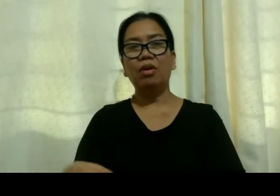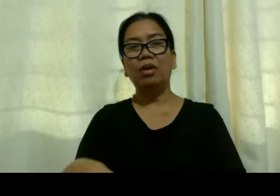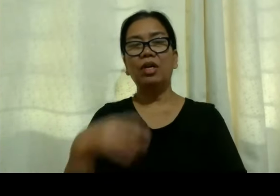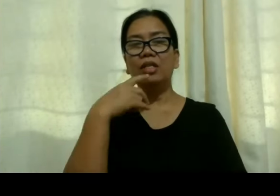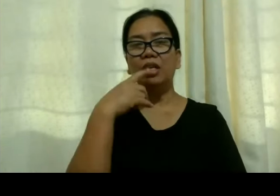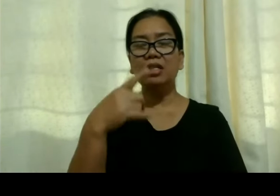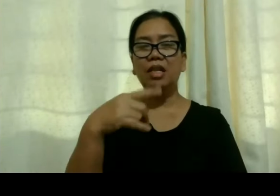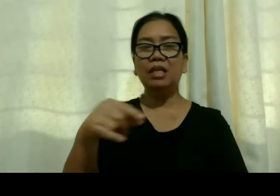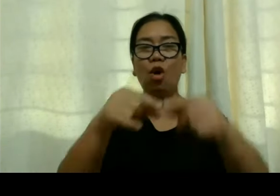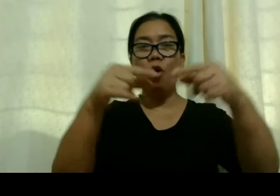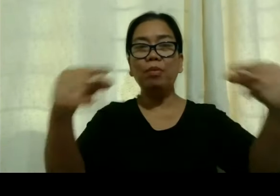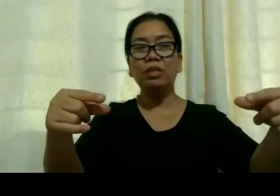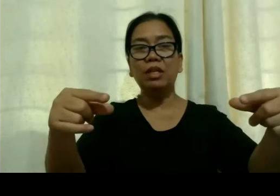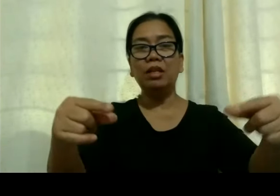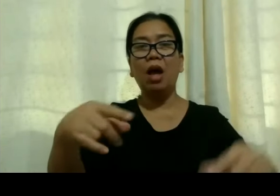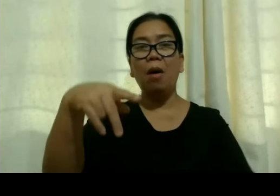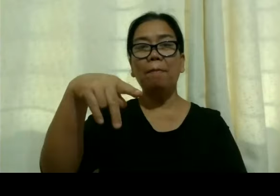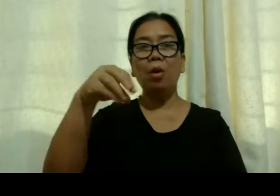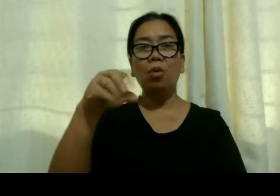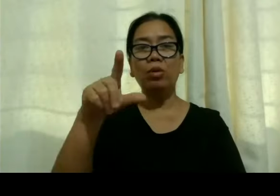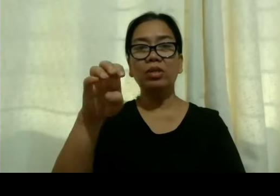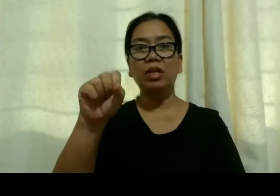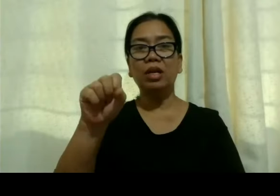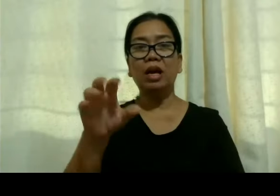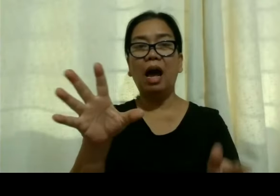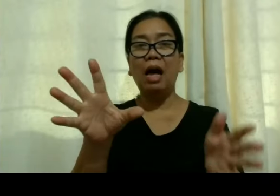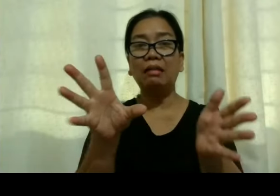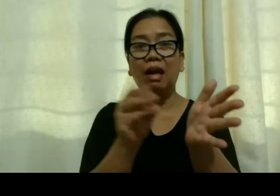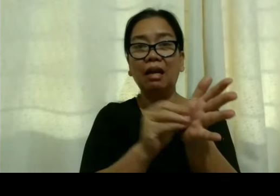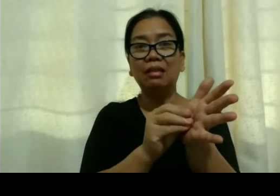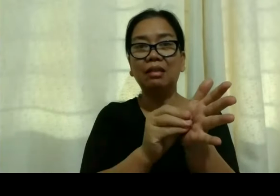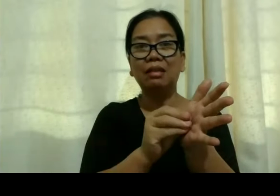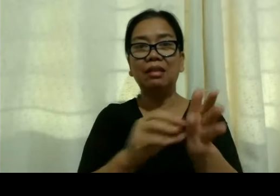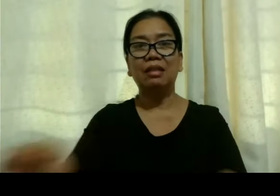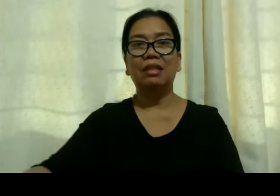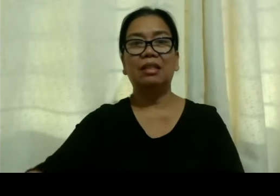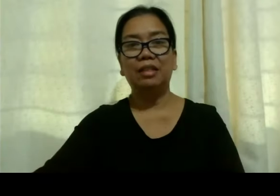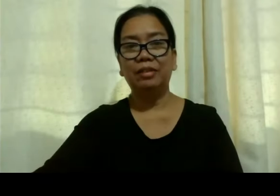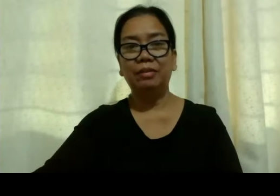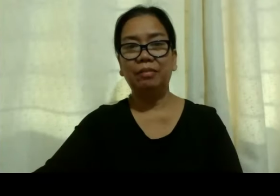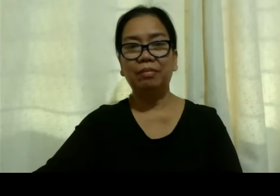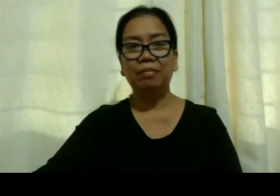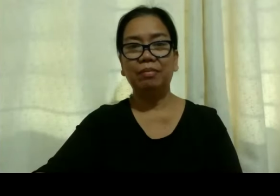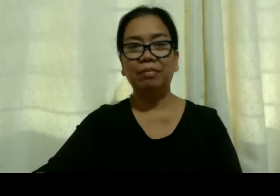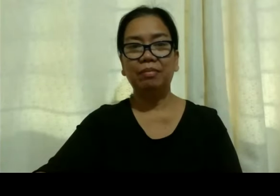Now, it says that opposite poles attract.